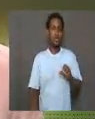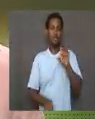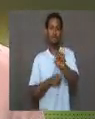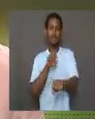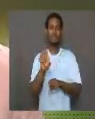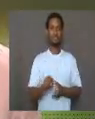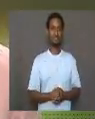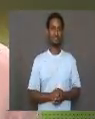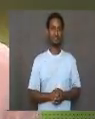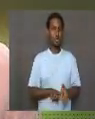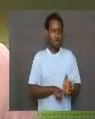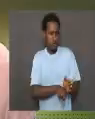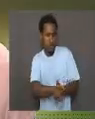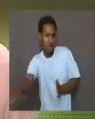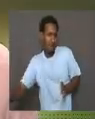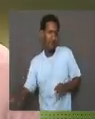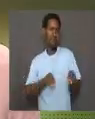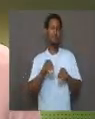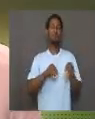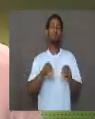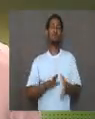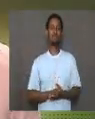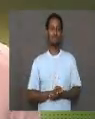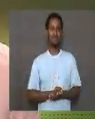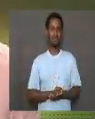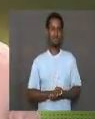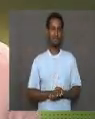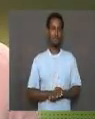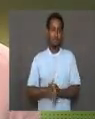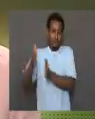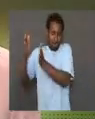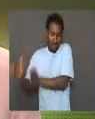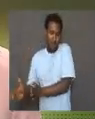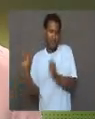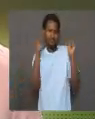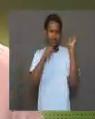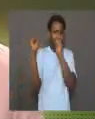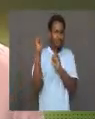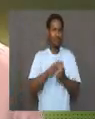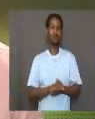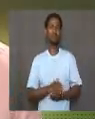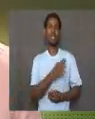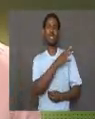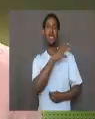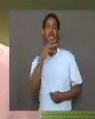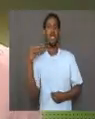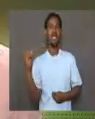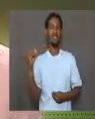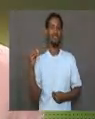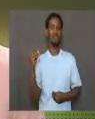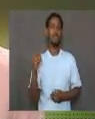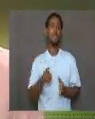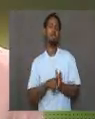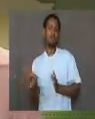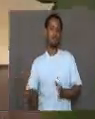invasion, refugee movements, border disputes, and